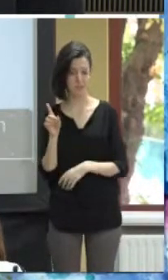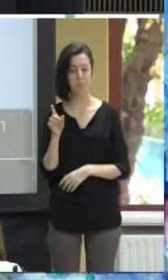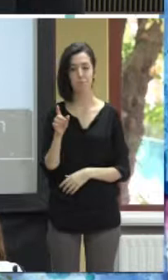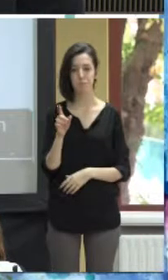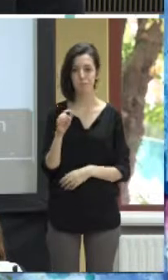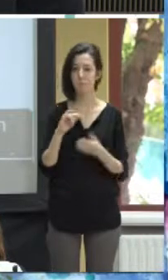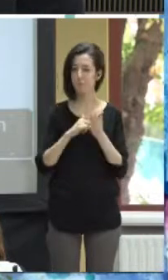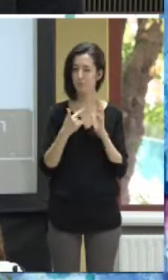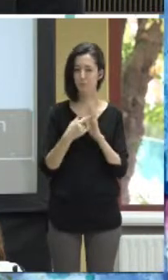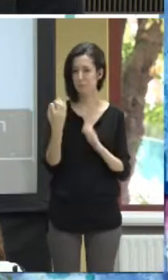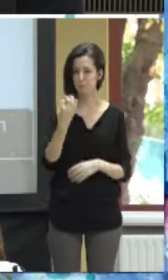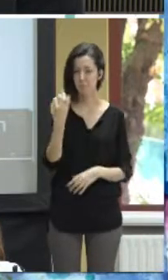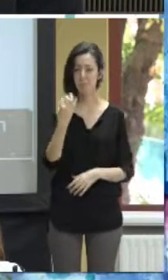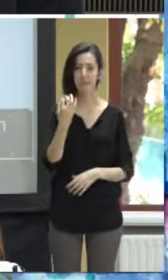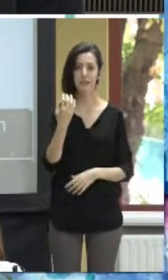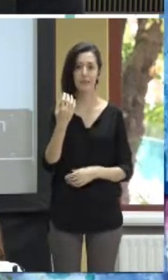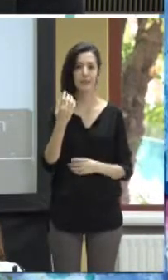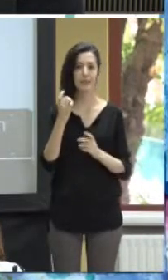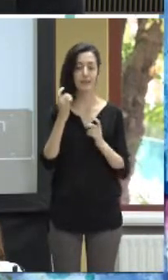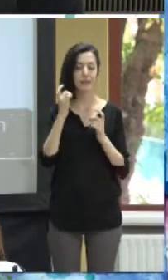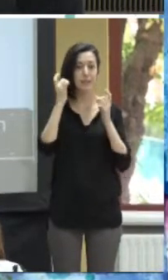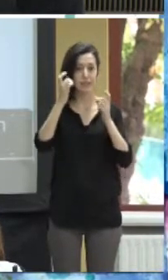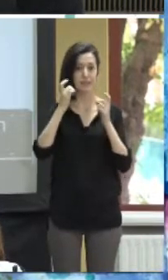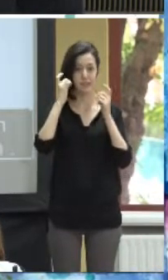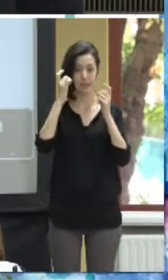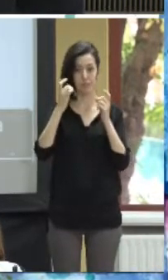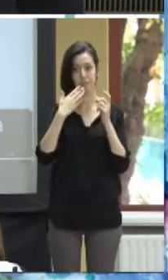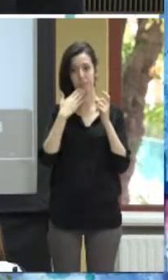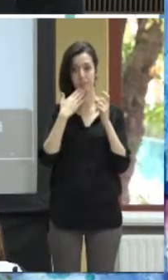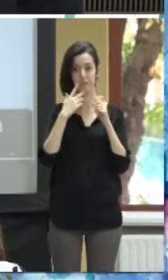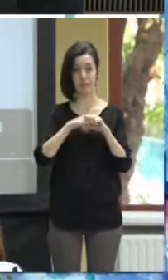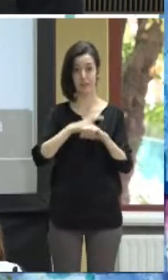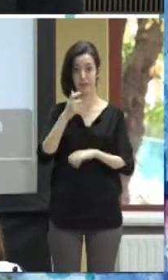developed jointly with Orange Foundation. And